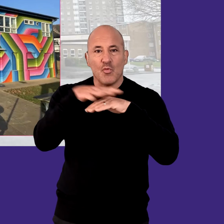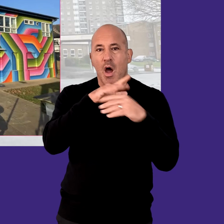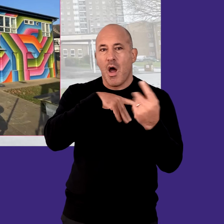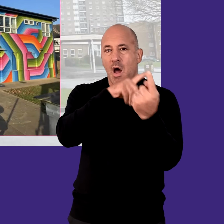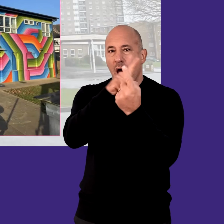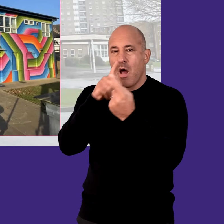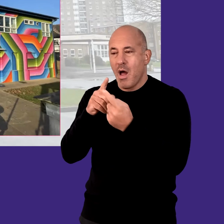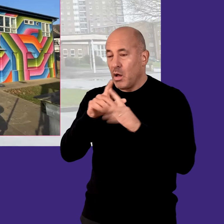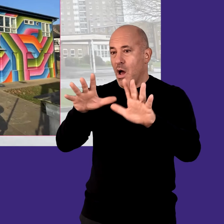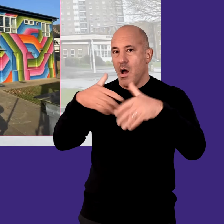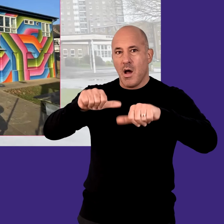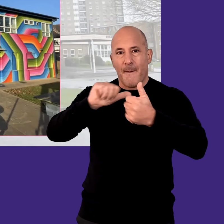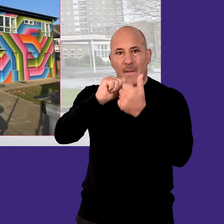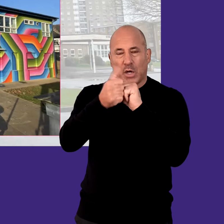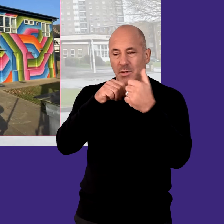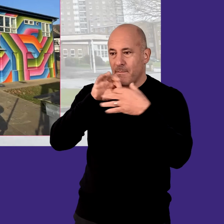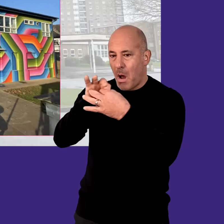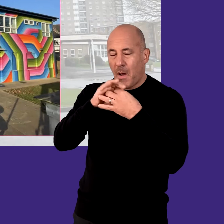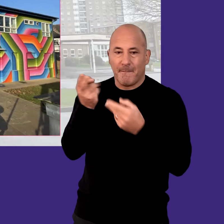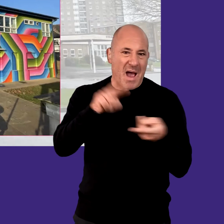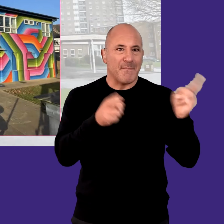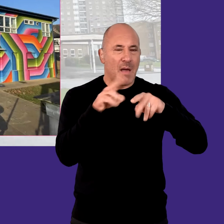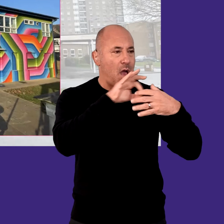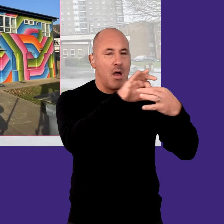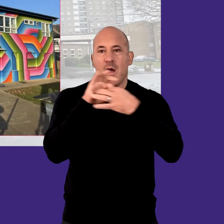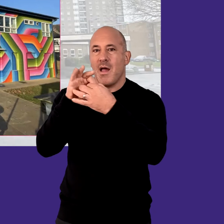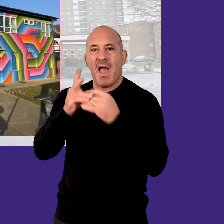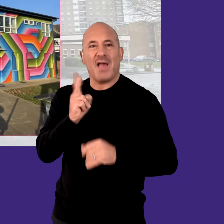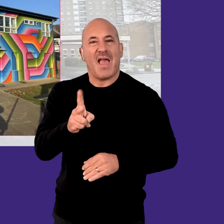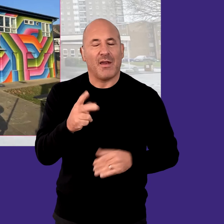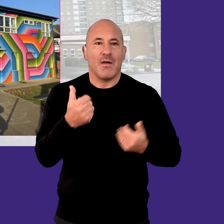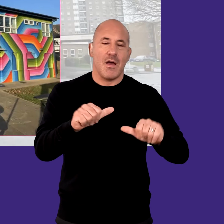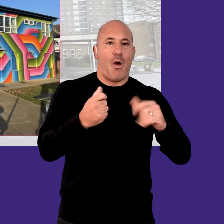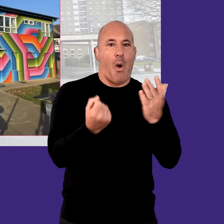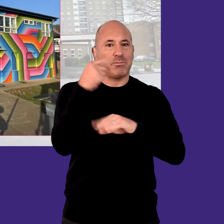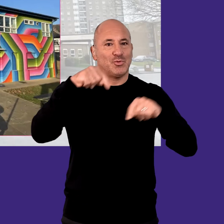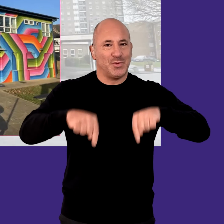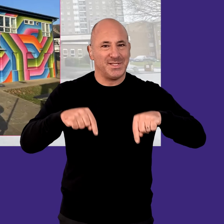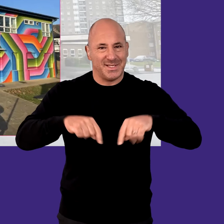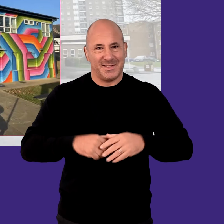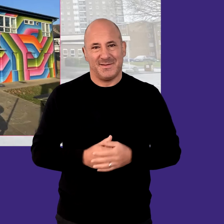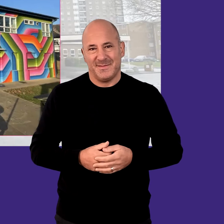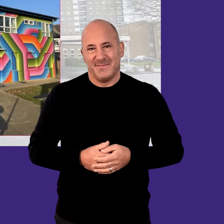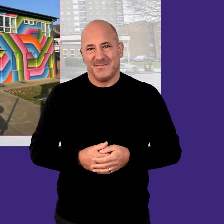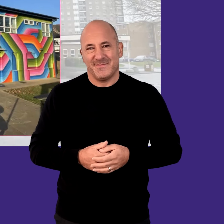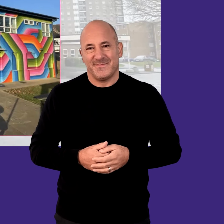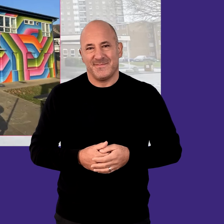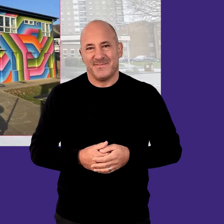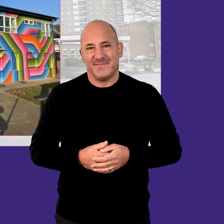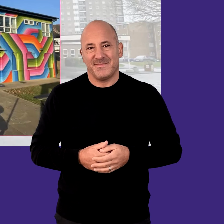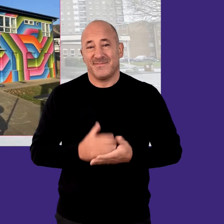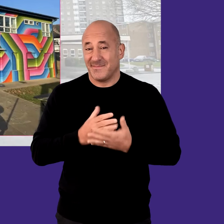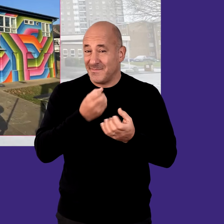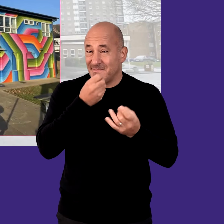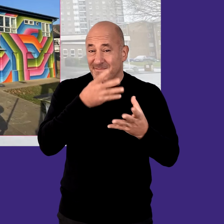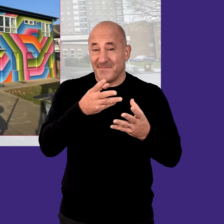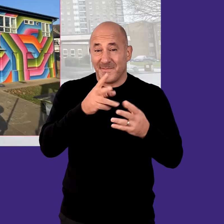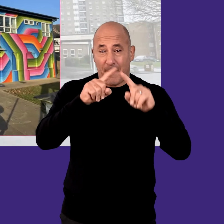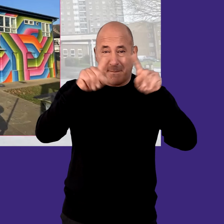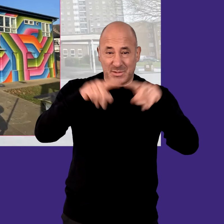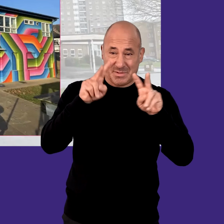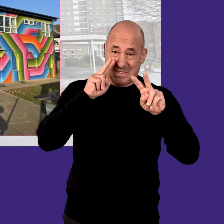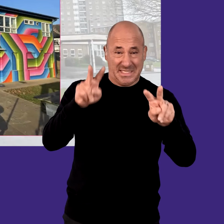come along and just network and get those partnerships up and running again.